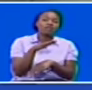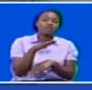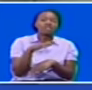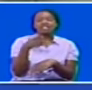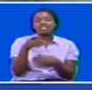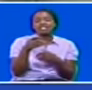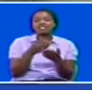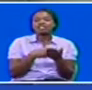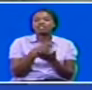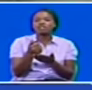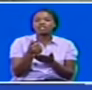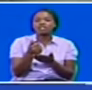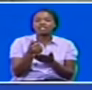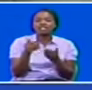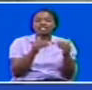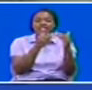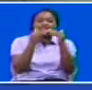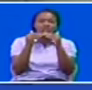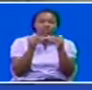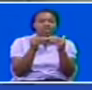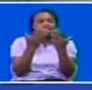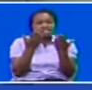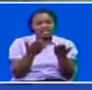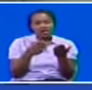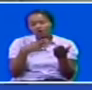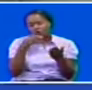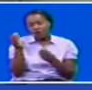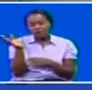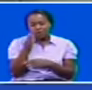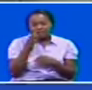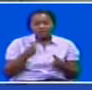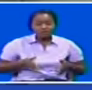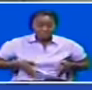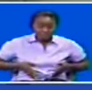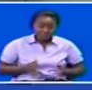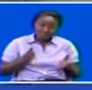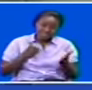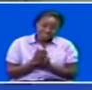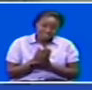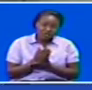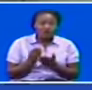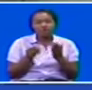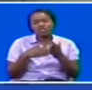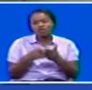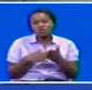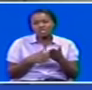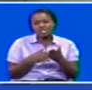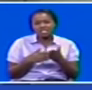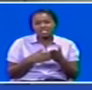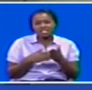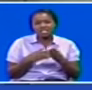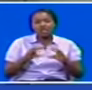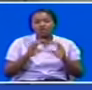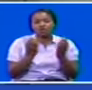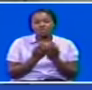limits, and is now going for the birthright of our most vulnerable communities. It must not